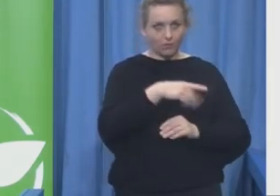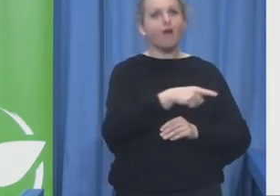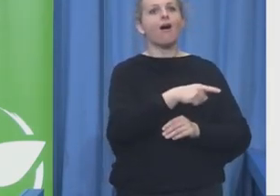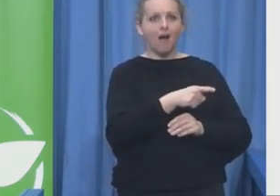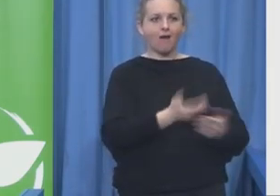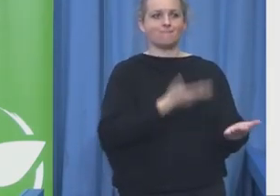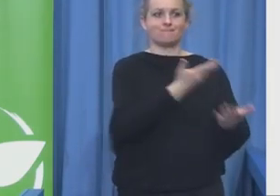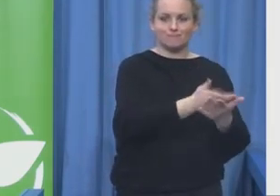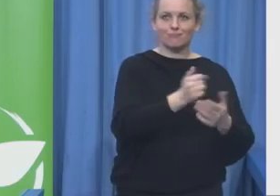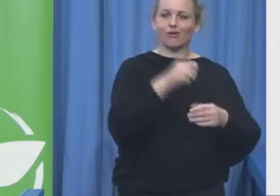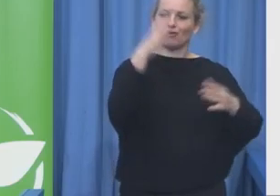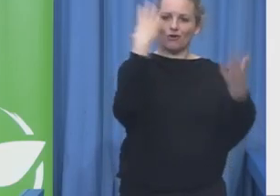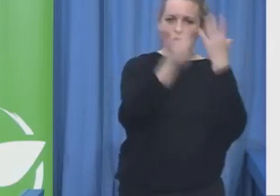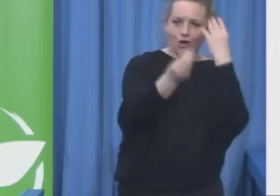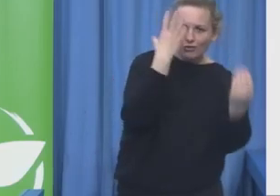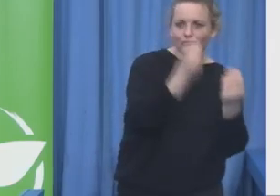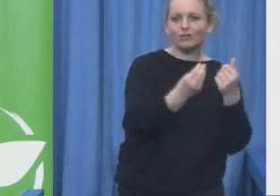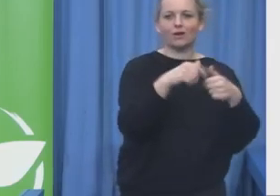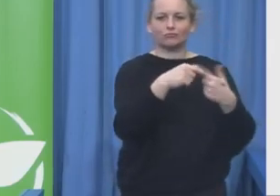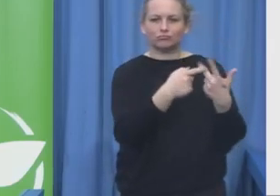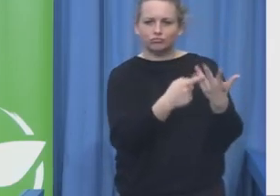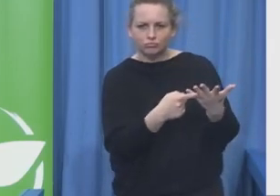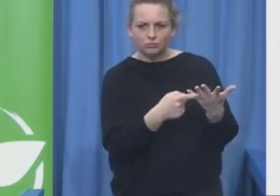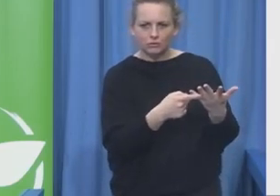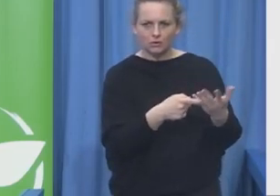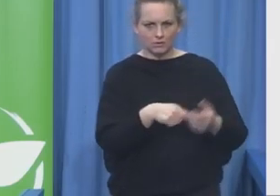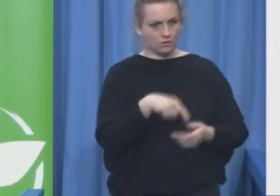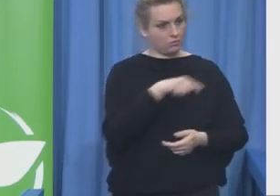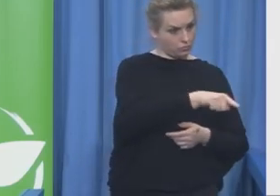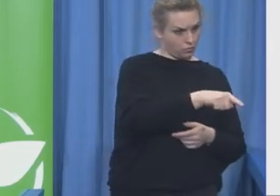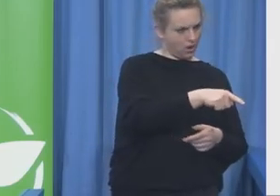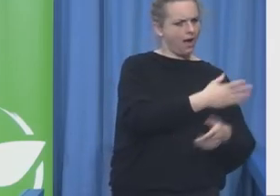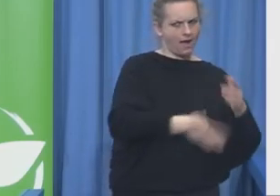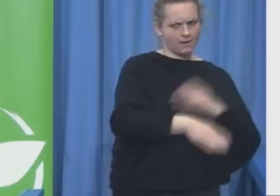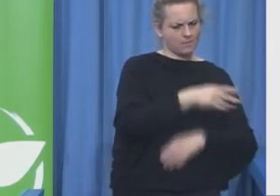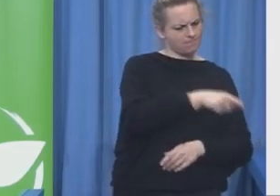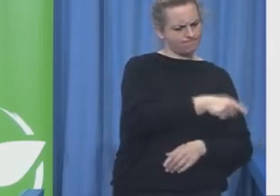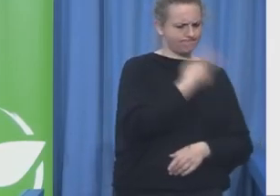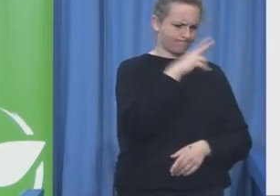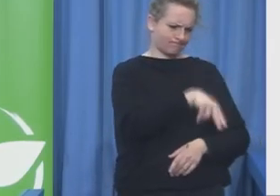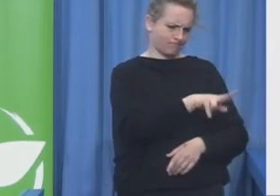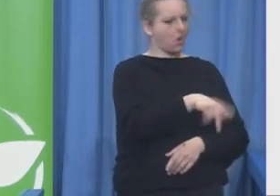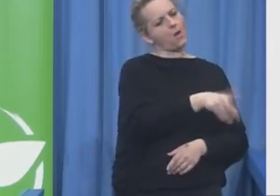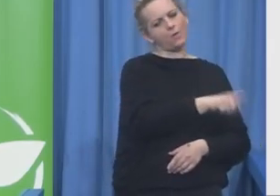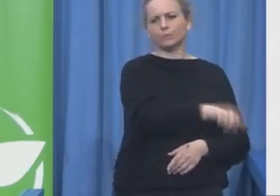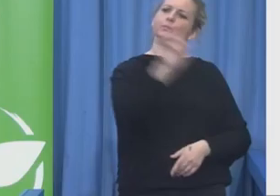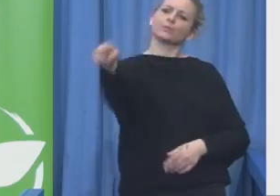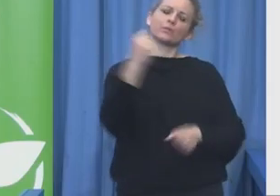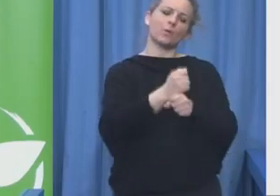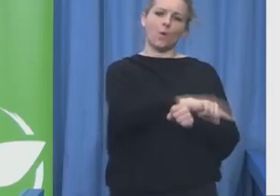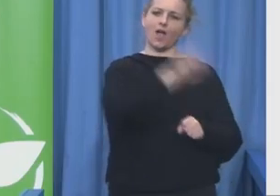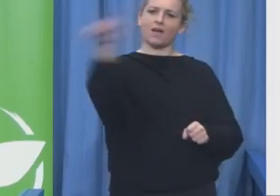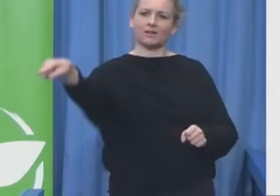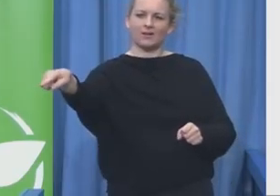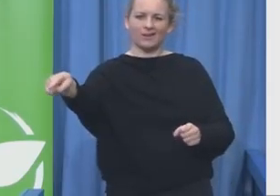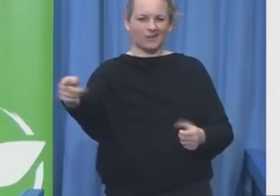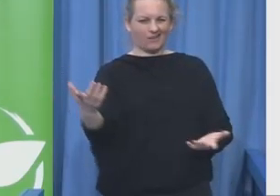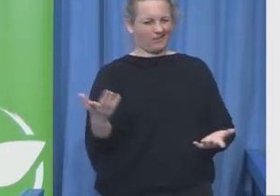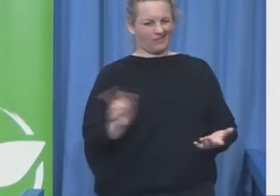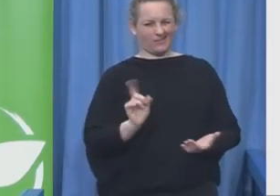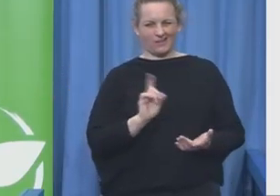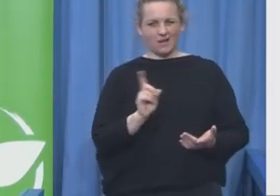can be doing if given the chance? Thank you. Gaetane. Yes, in terms of indicators at Handicap